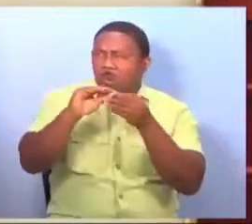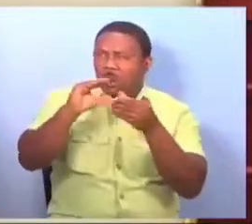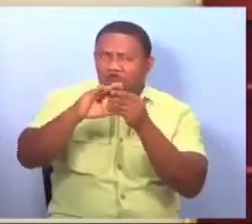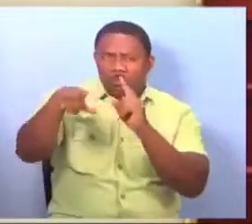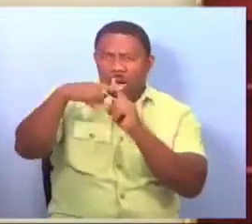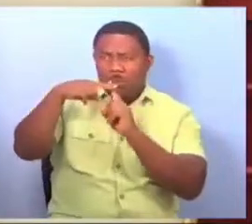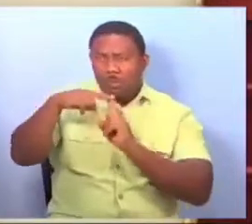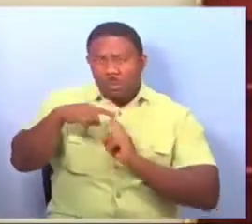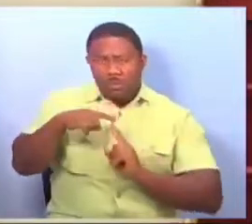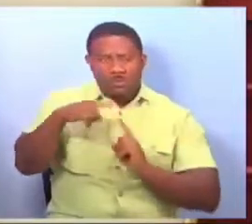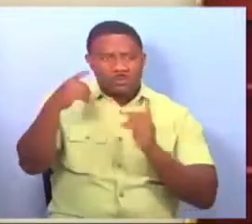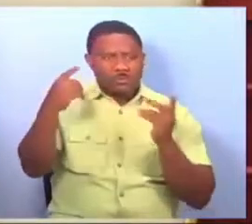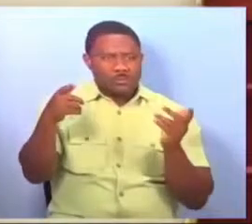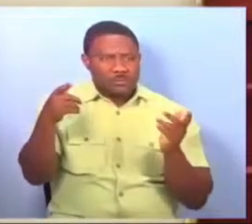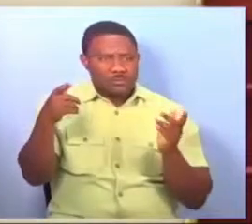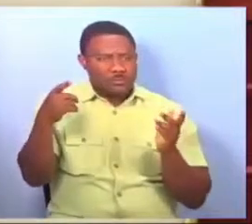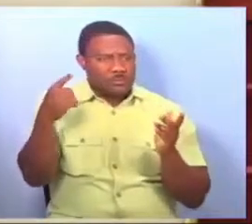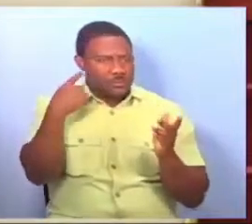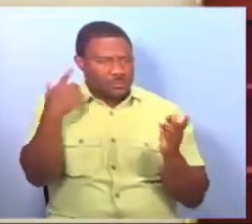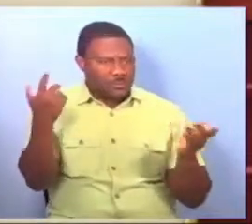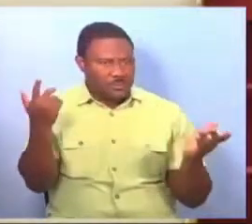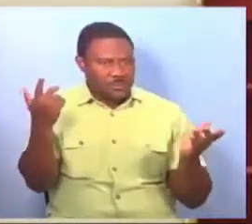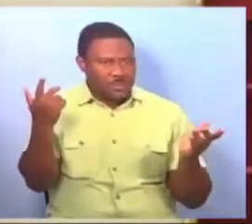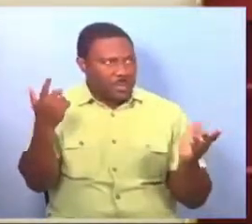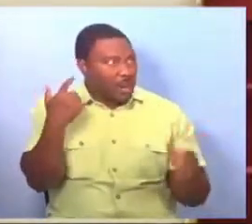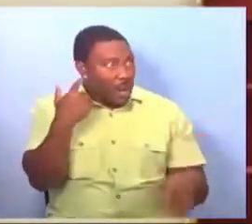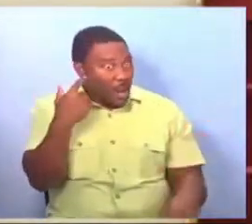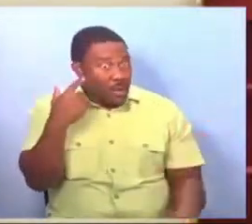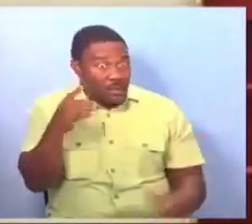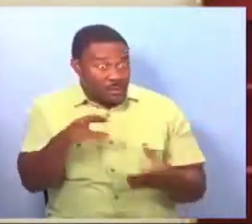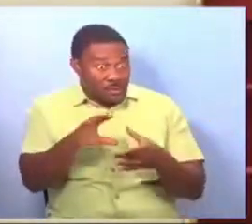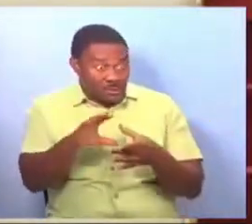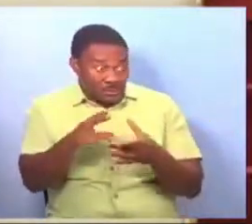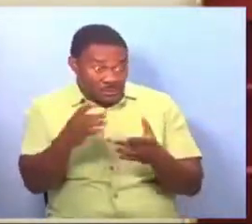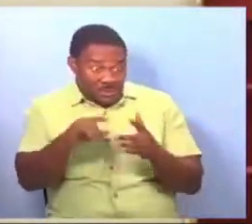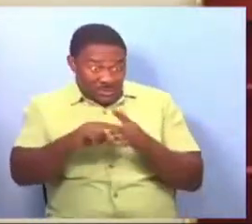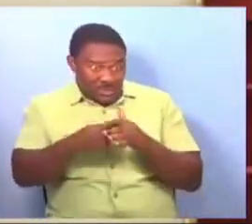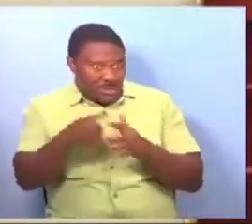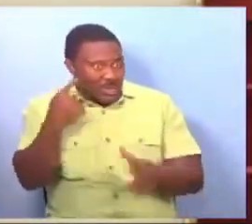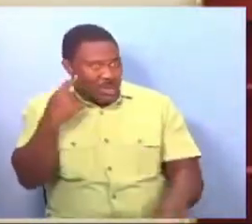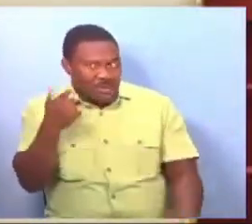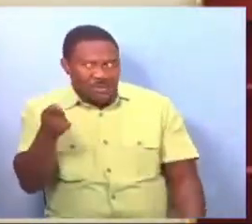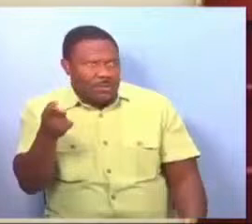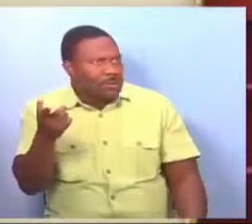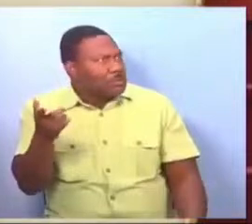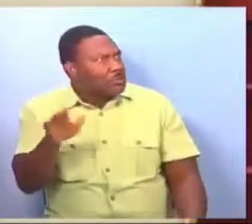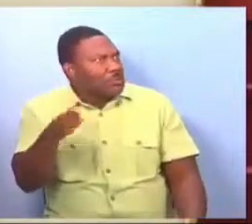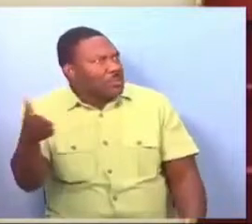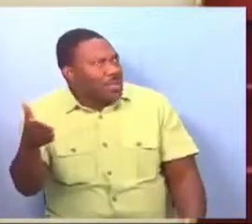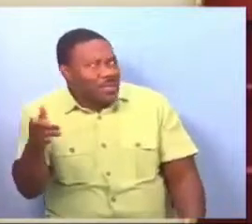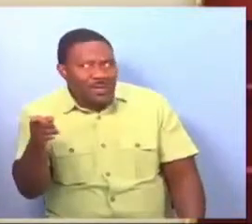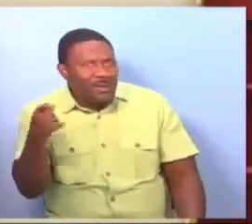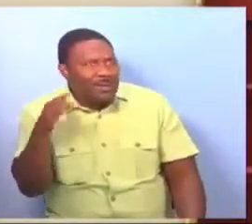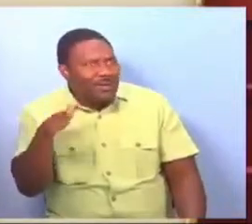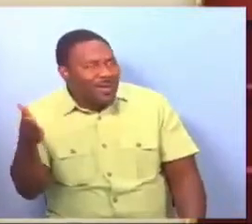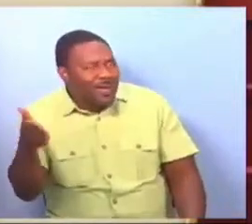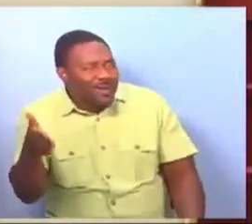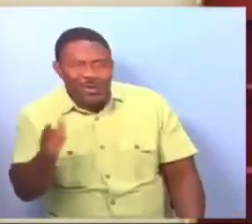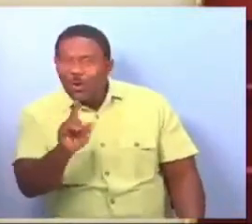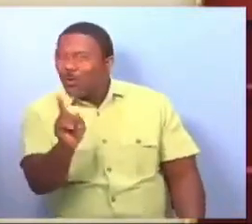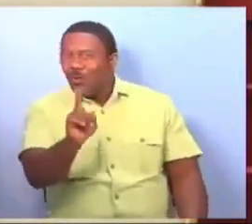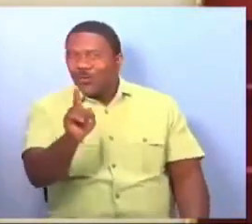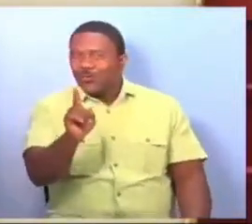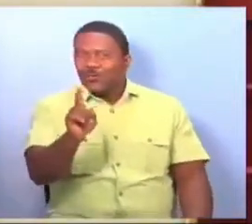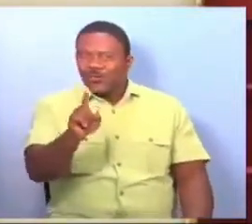the tribute, the first question I heard in the aisle is he dead? Because that is the norm in this house. We need to begin